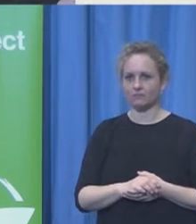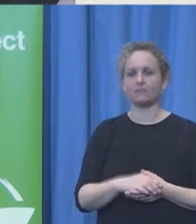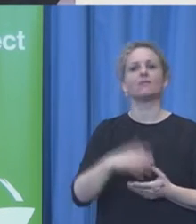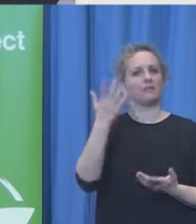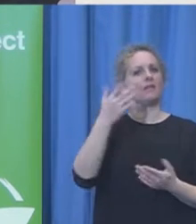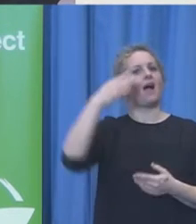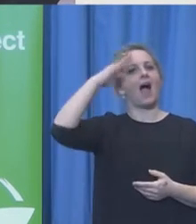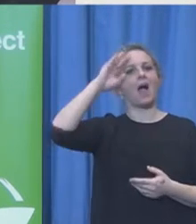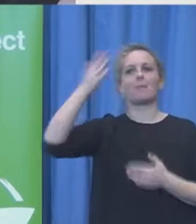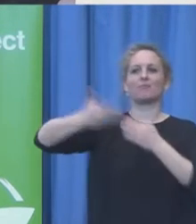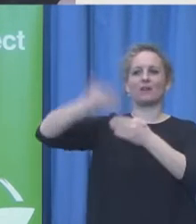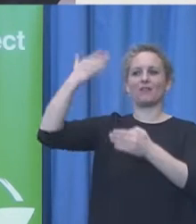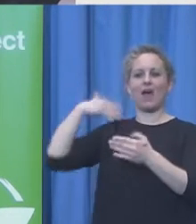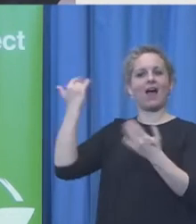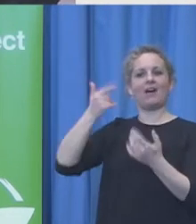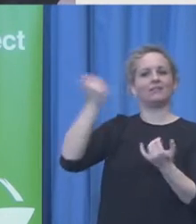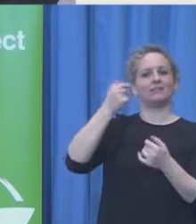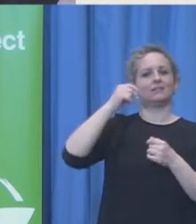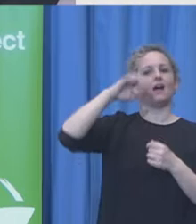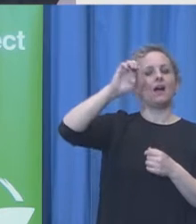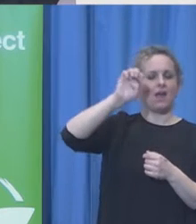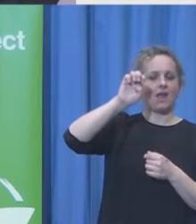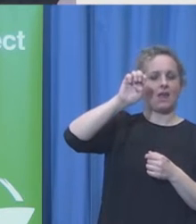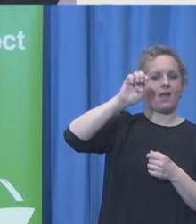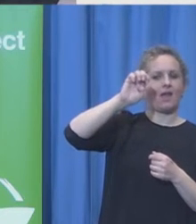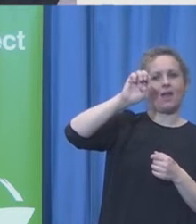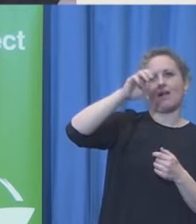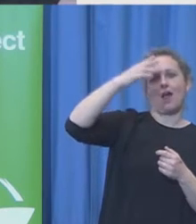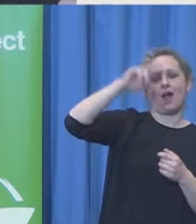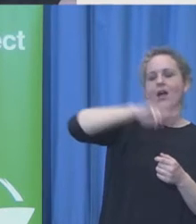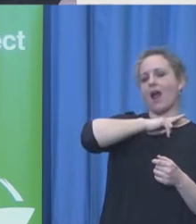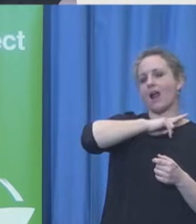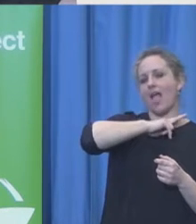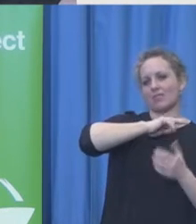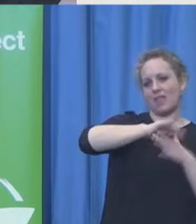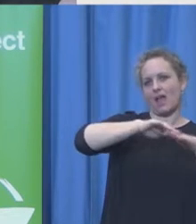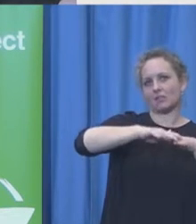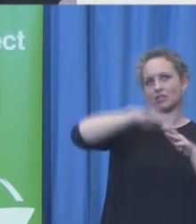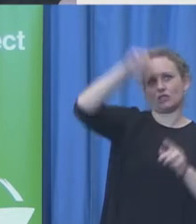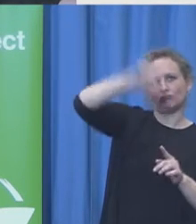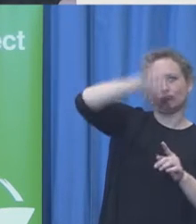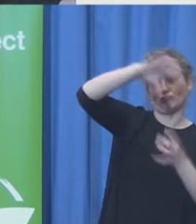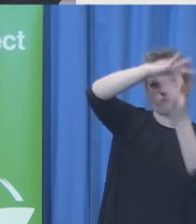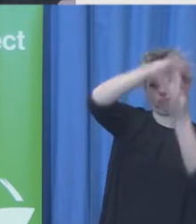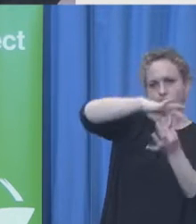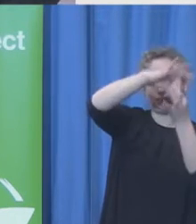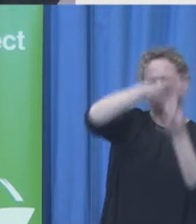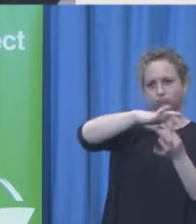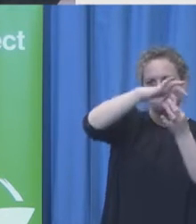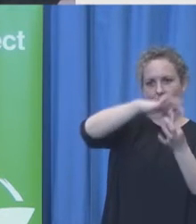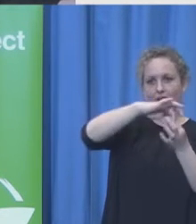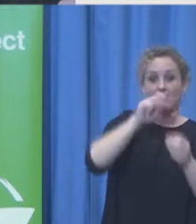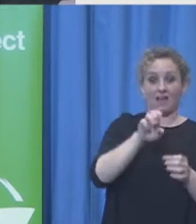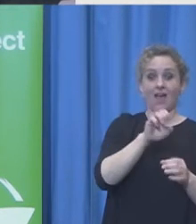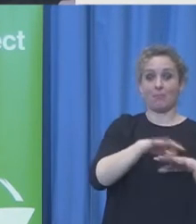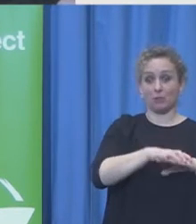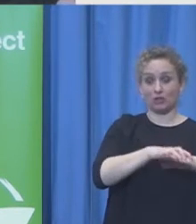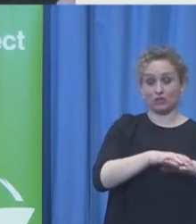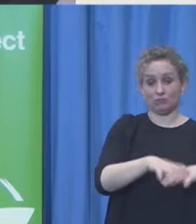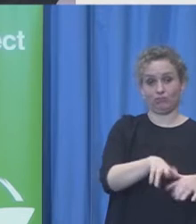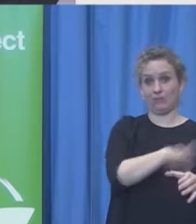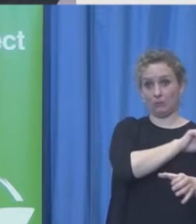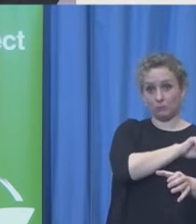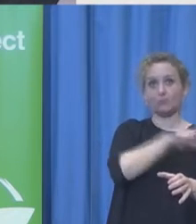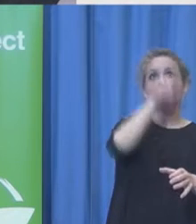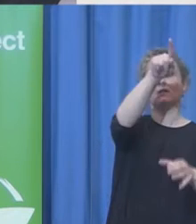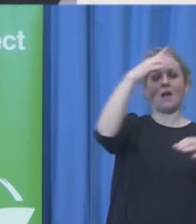dependent. So, like, you know, the narrative in terms of Europe and Ireland is very much